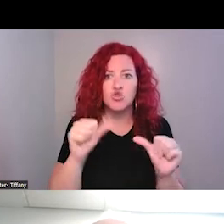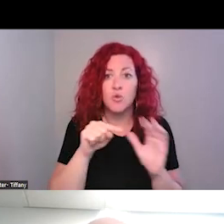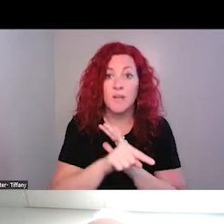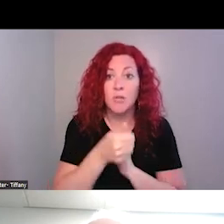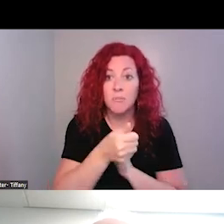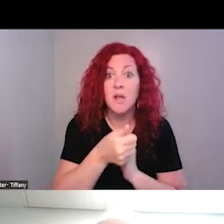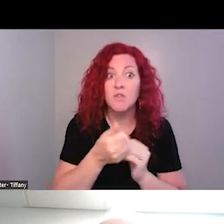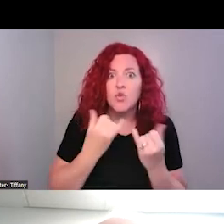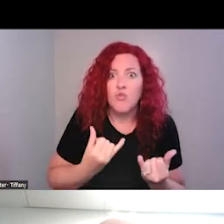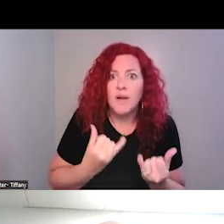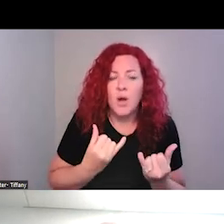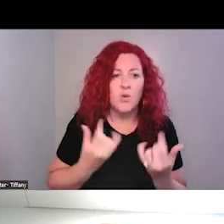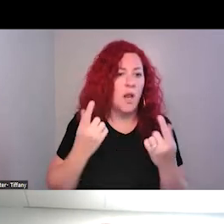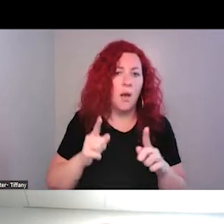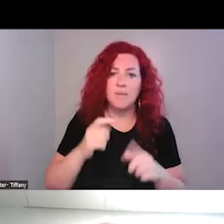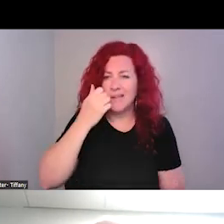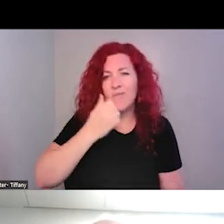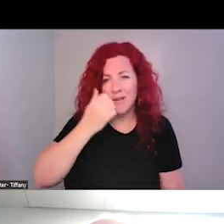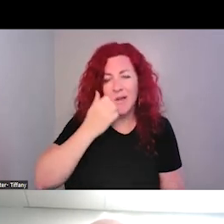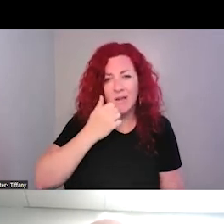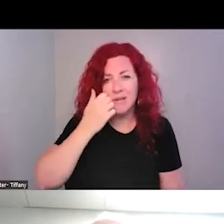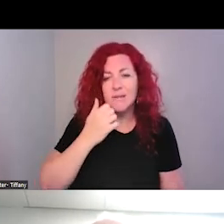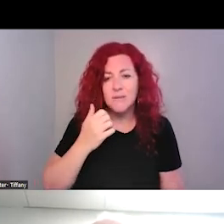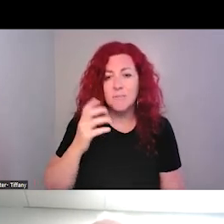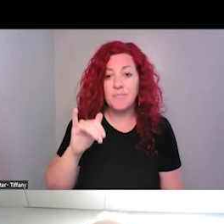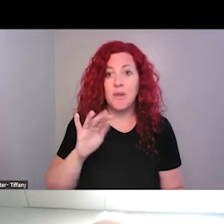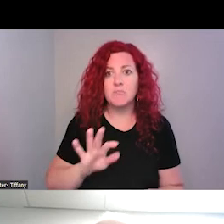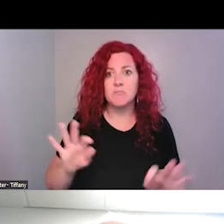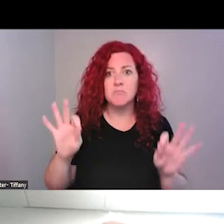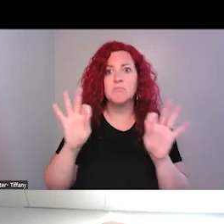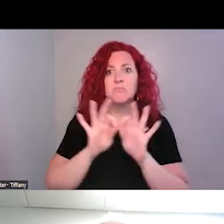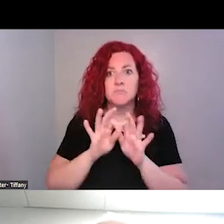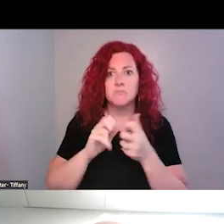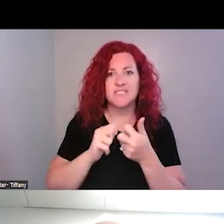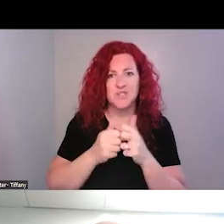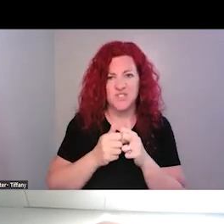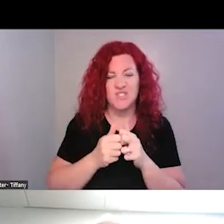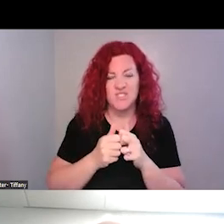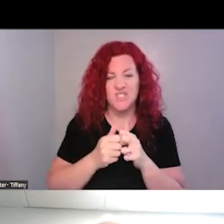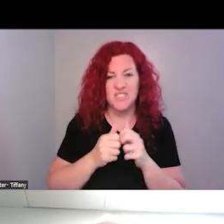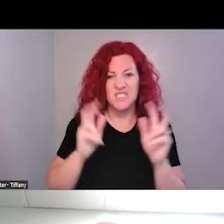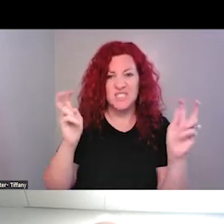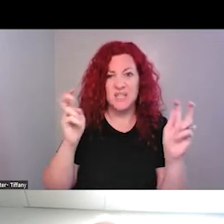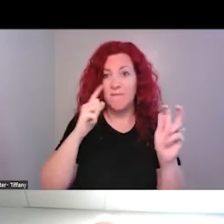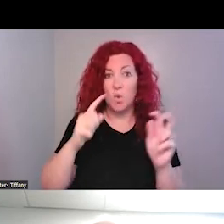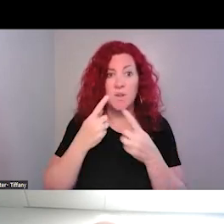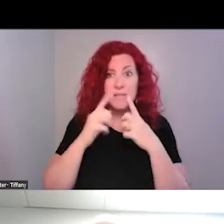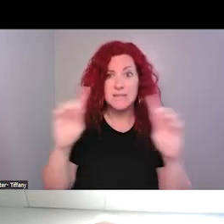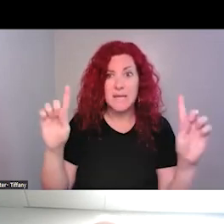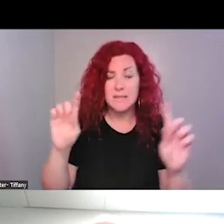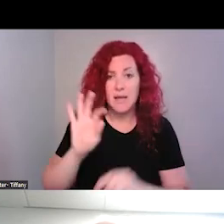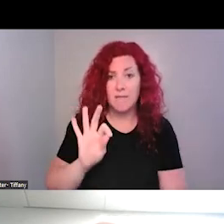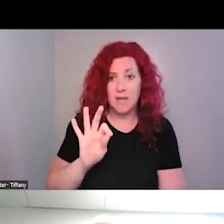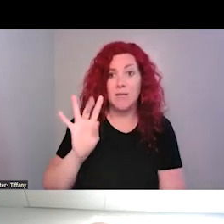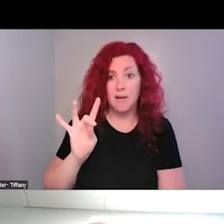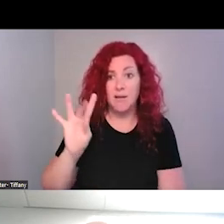occurs each and every day. These are all vitally important issues for the success of